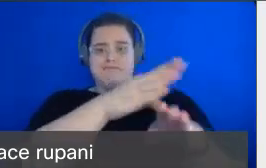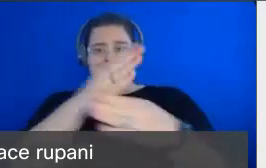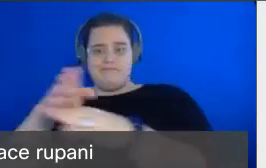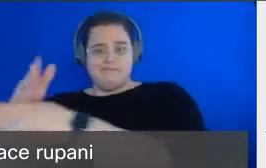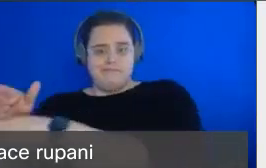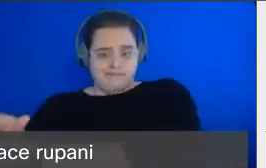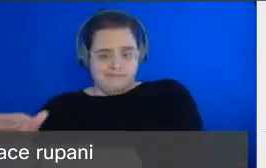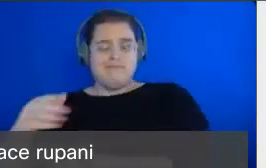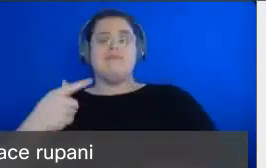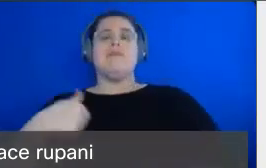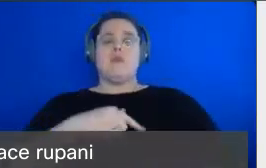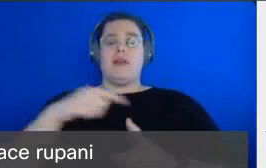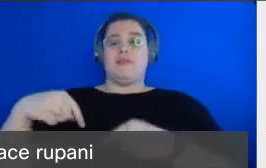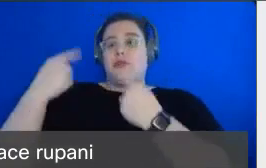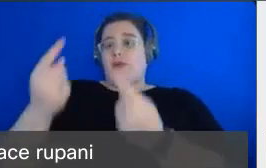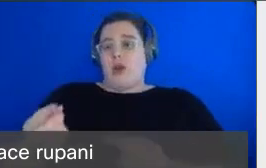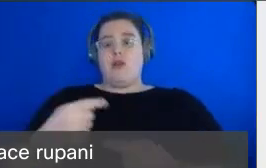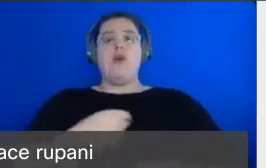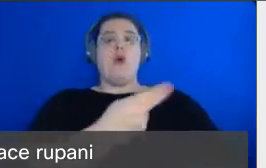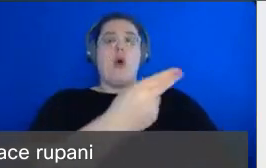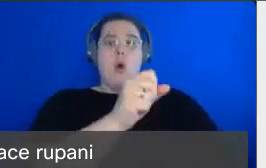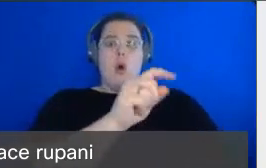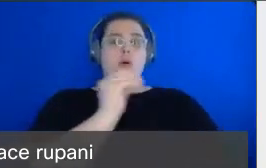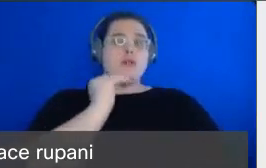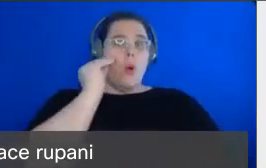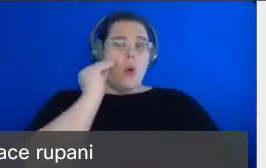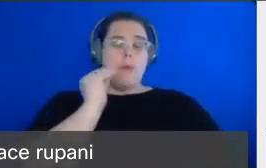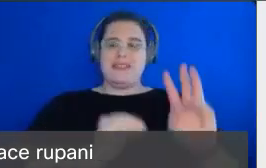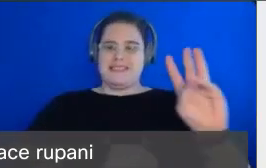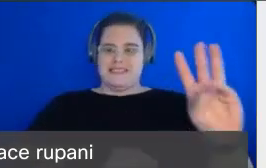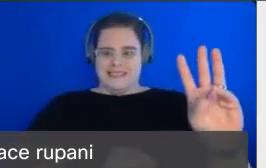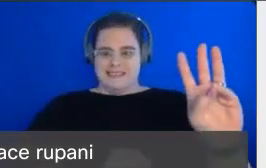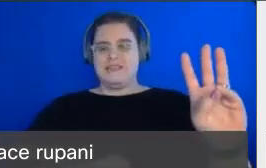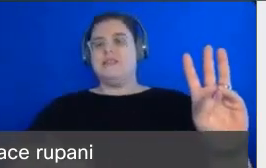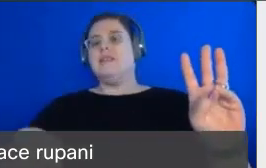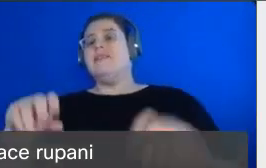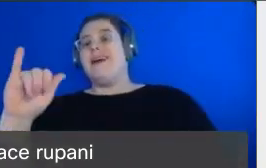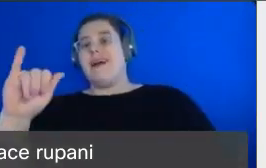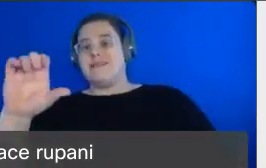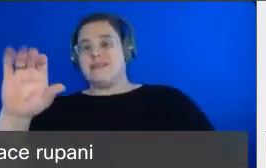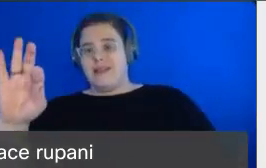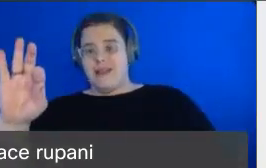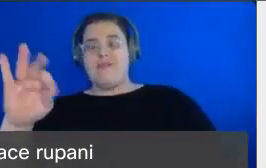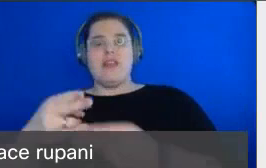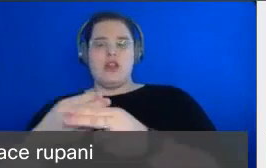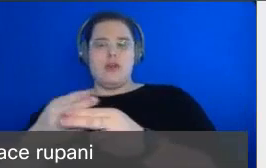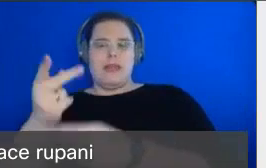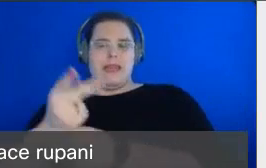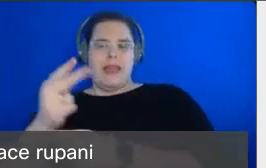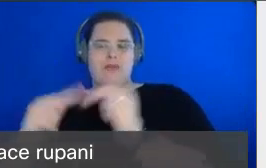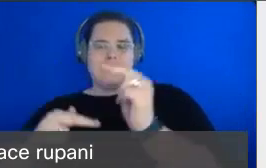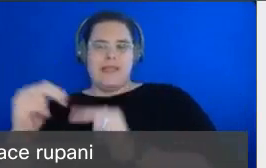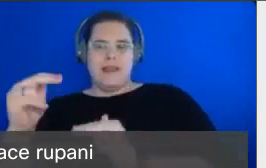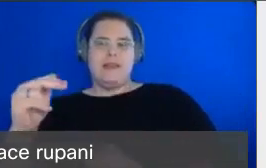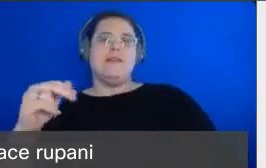we have had 6 in host homes, 114 in intermediate care facilities, 1 in a